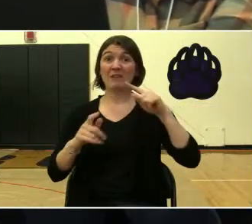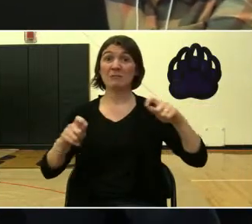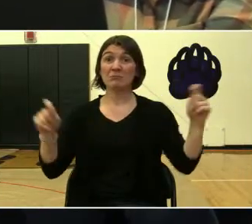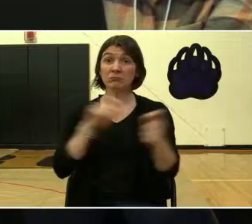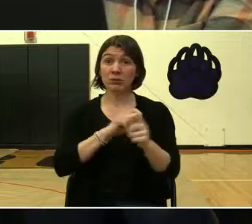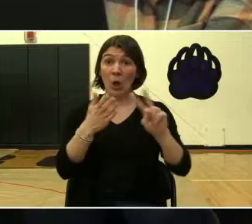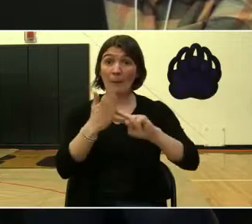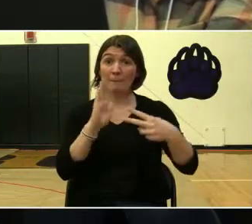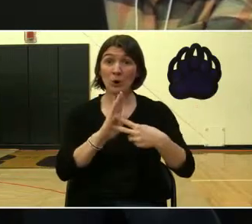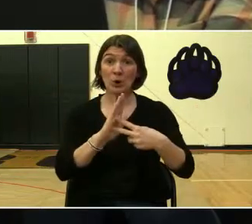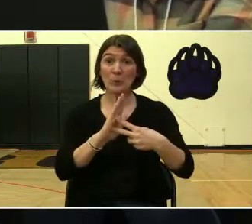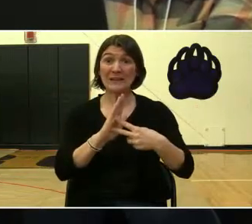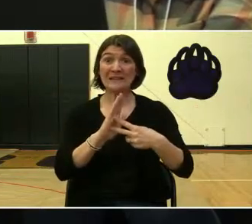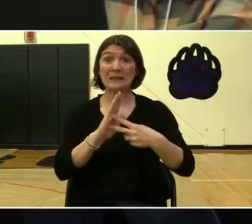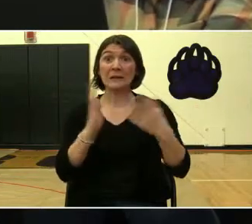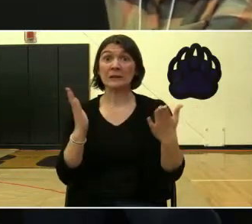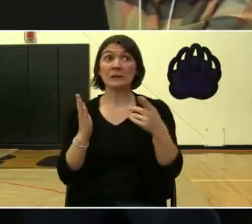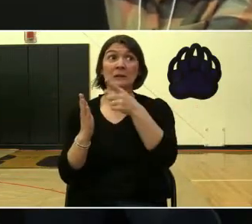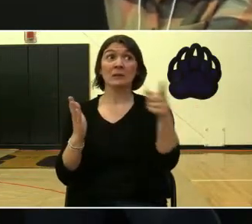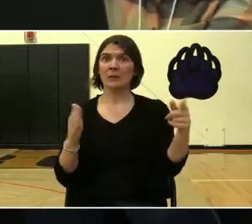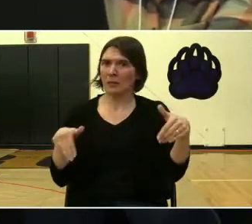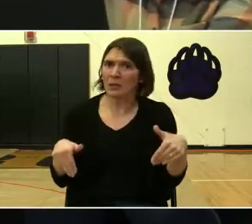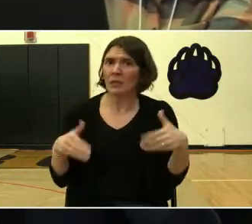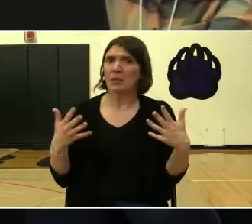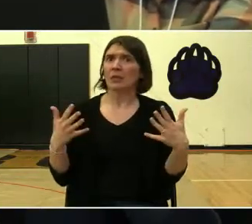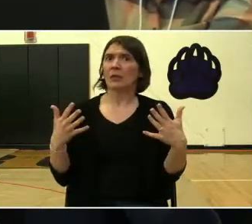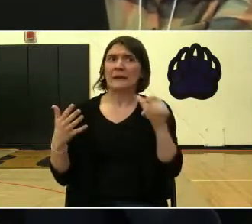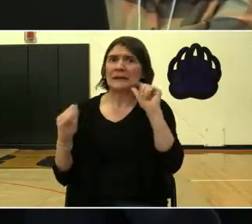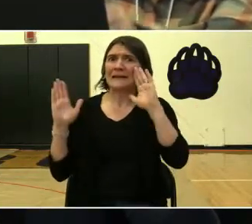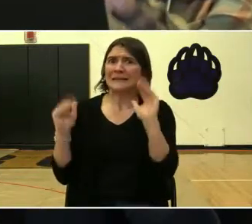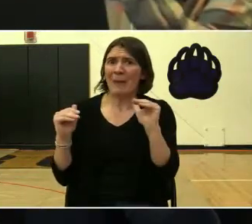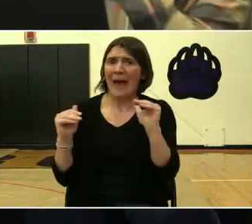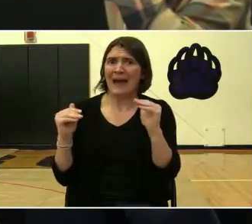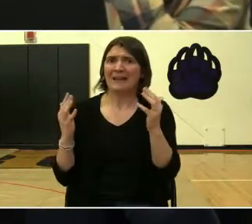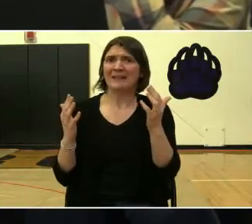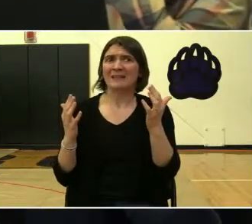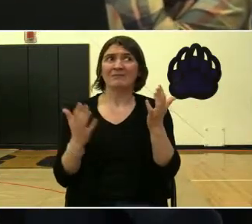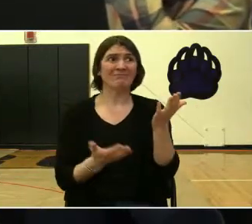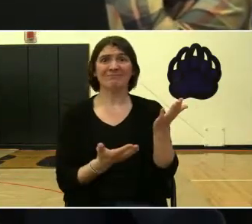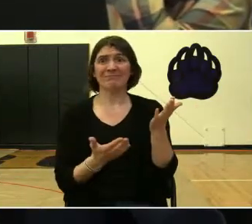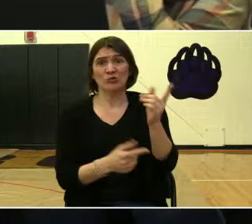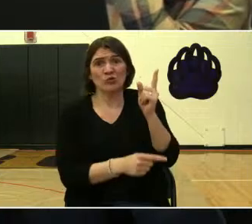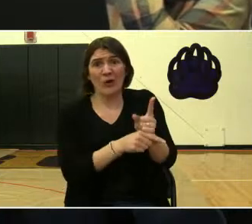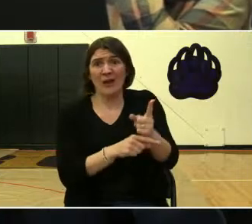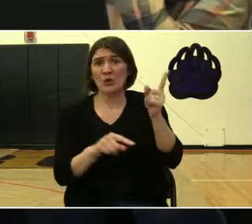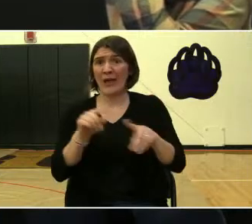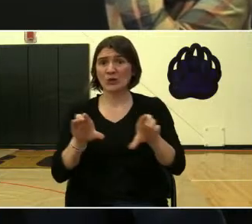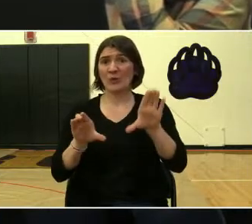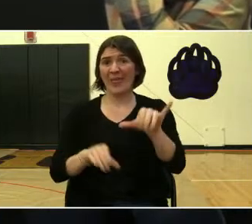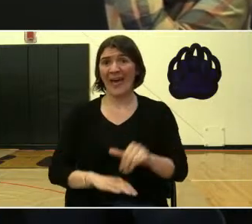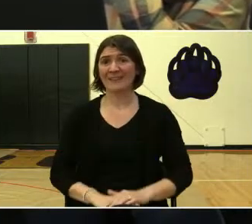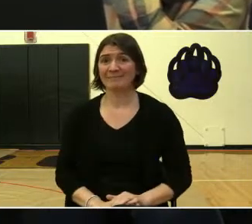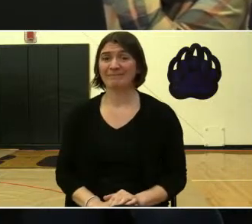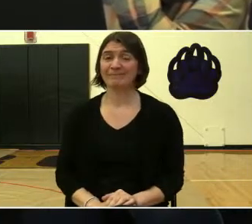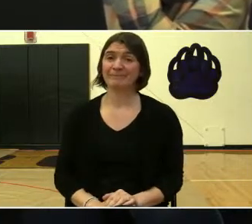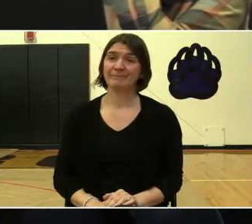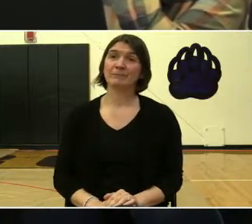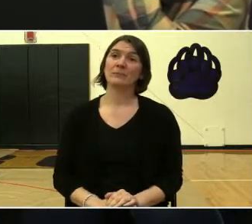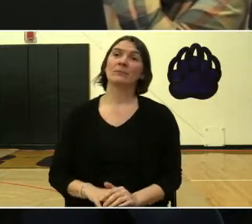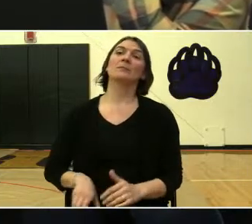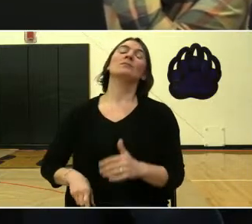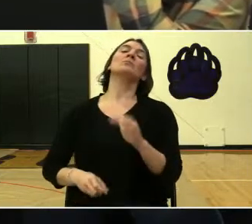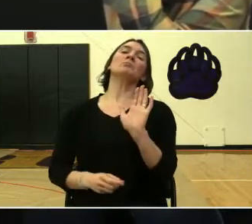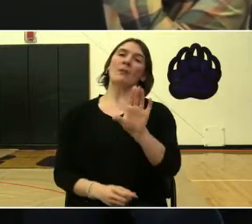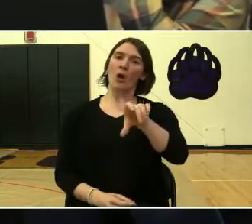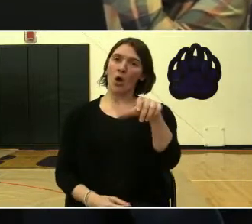if the body doesn't sustain that then it goes forward as as an amendment um and I would